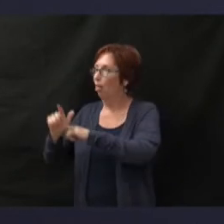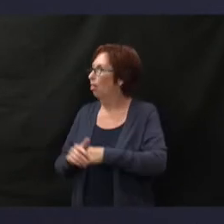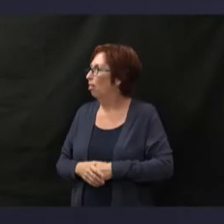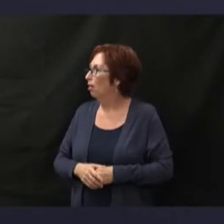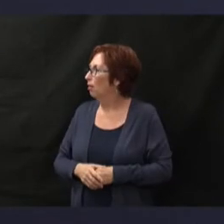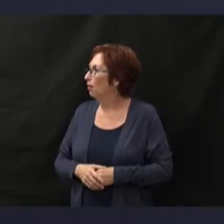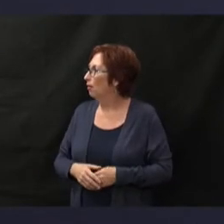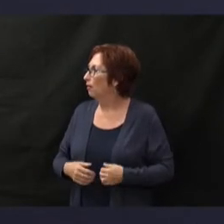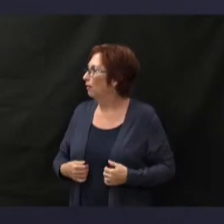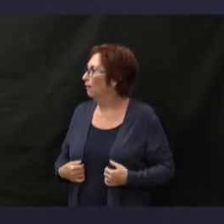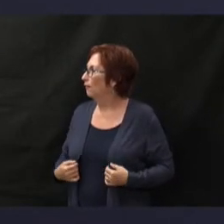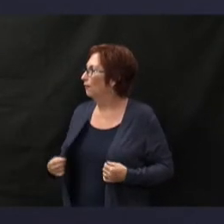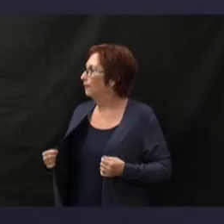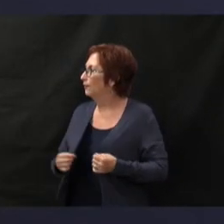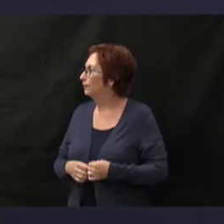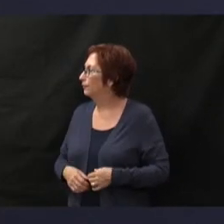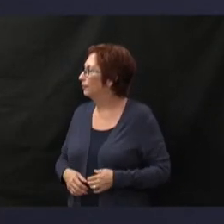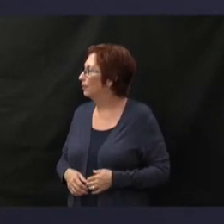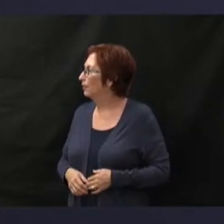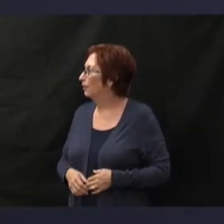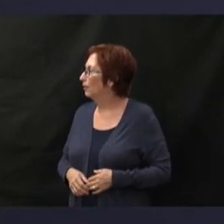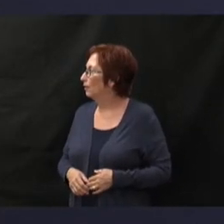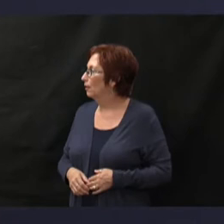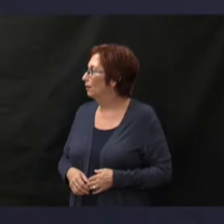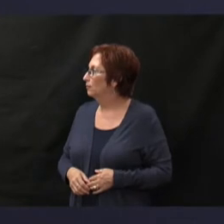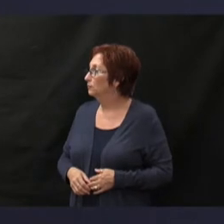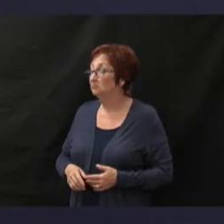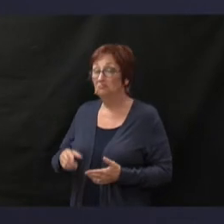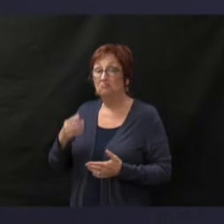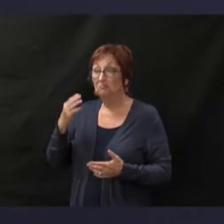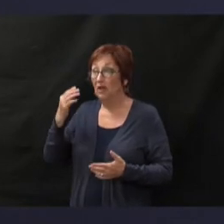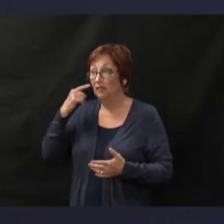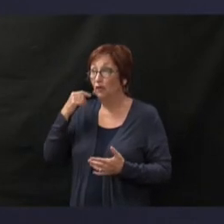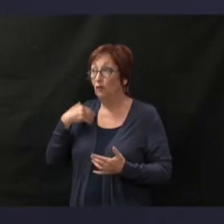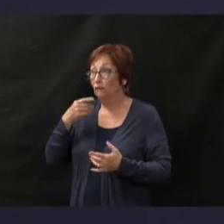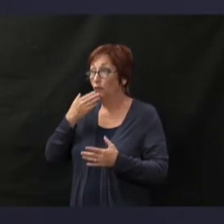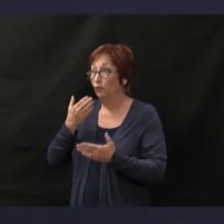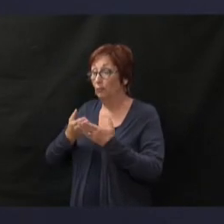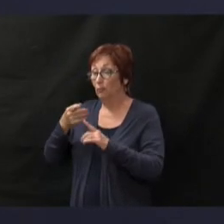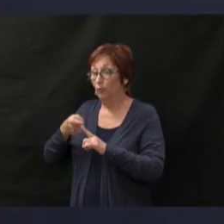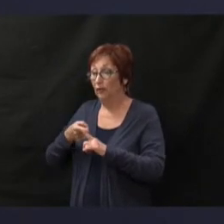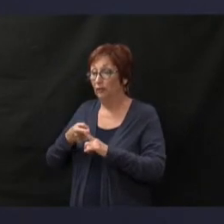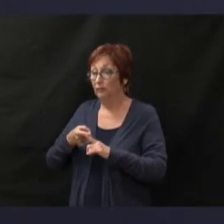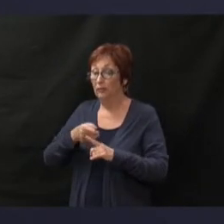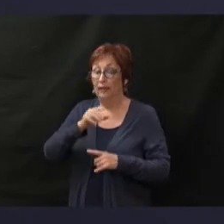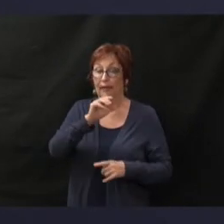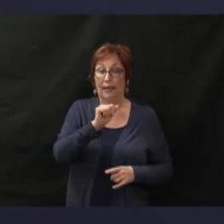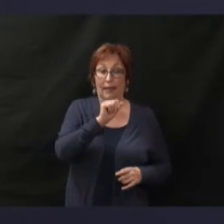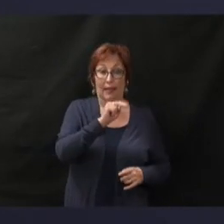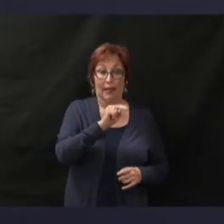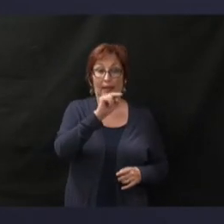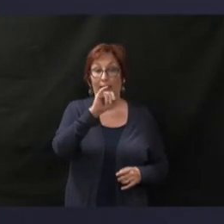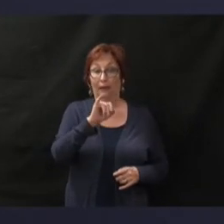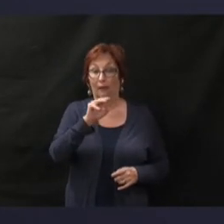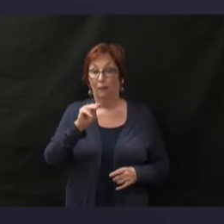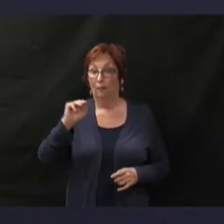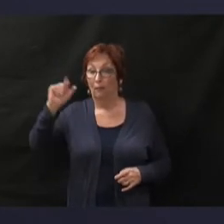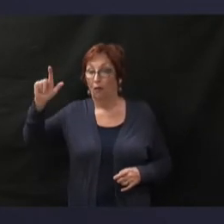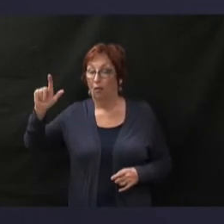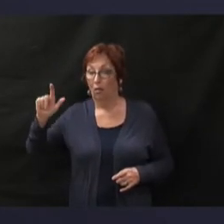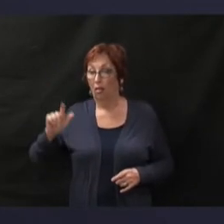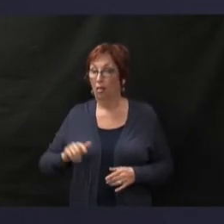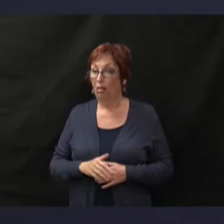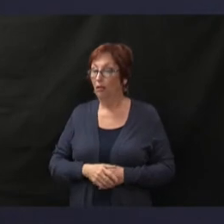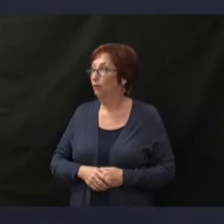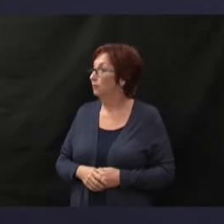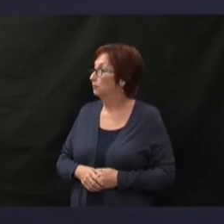I think you got a good point there. I think we might have two that are schwad. Animal. Because AL should say all.